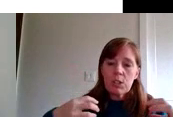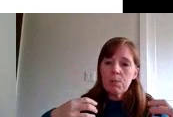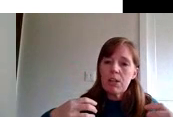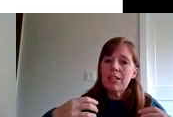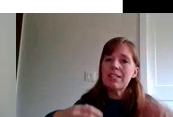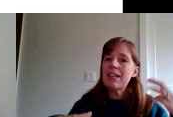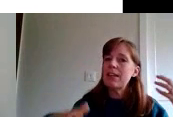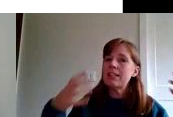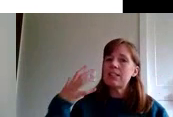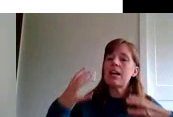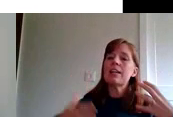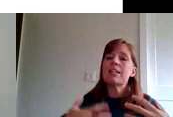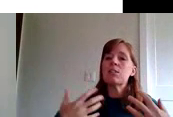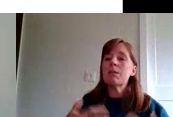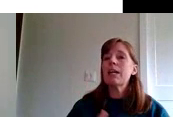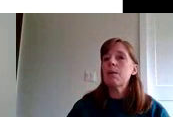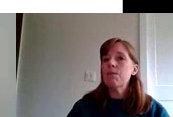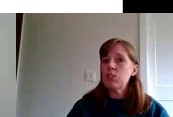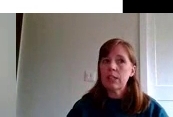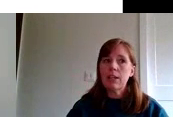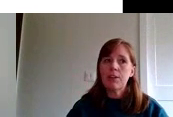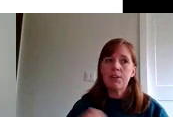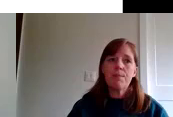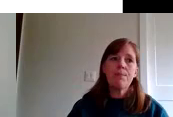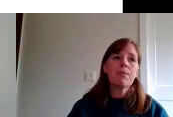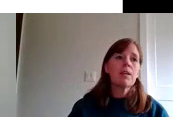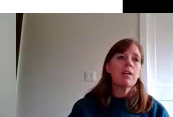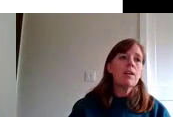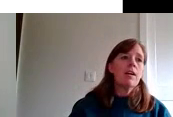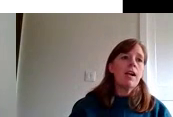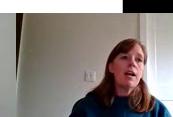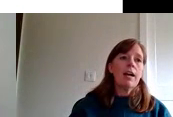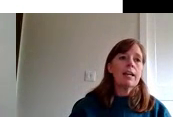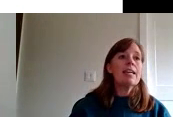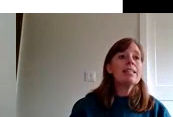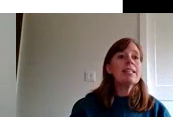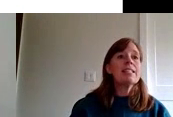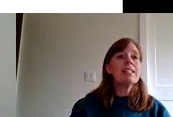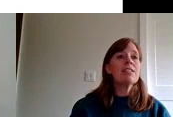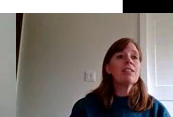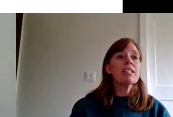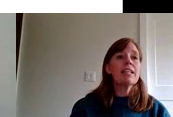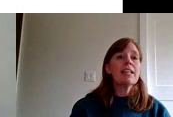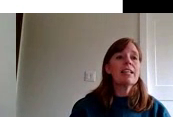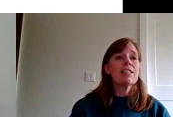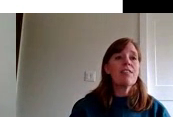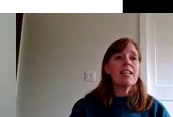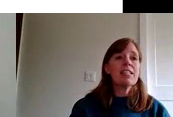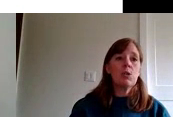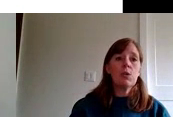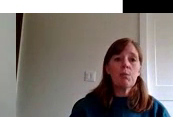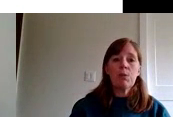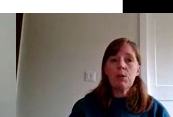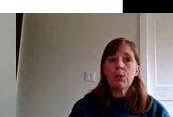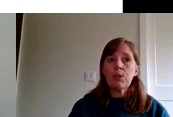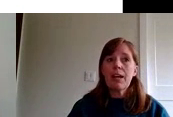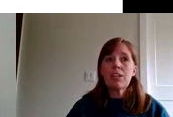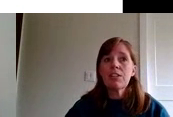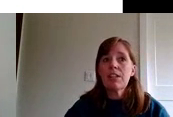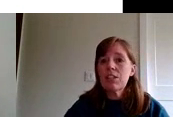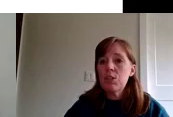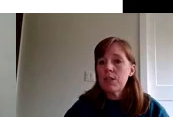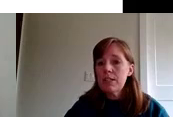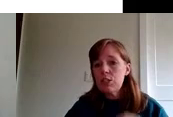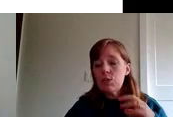to do facial expressions, and that it's doesn't become visually cluttered. Connecting assistive listening devices to the